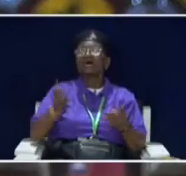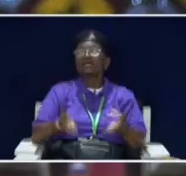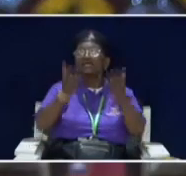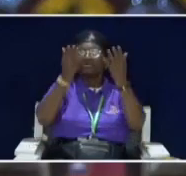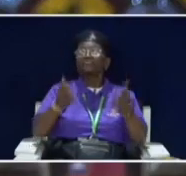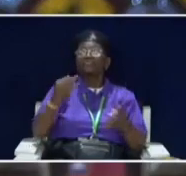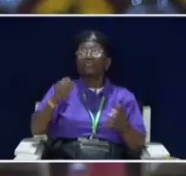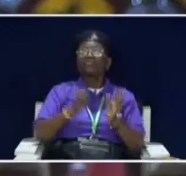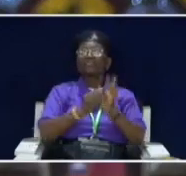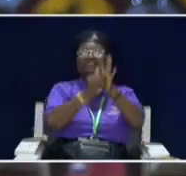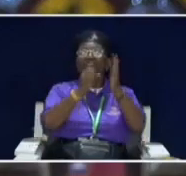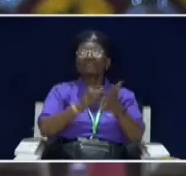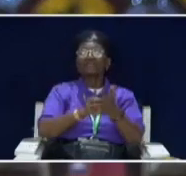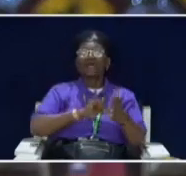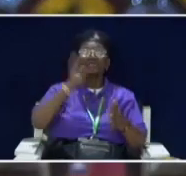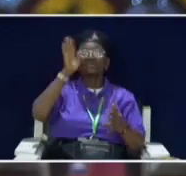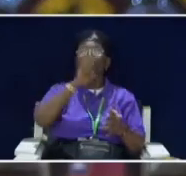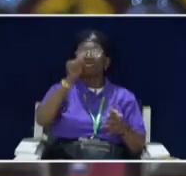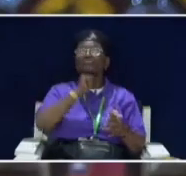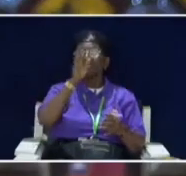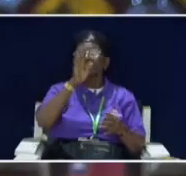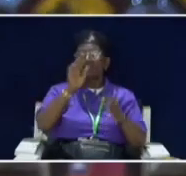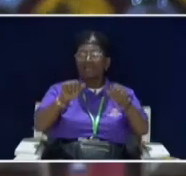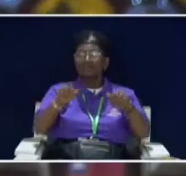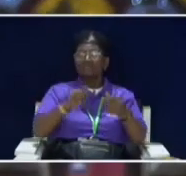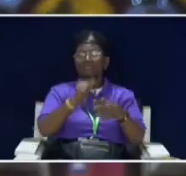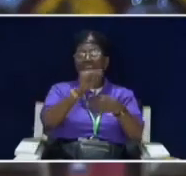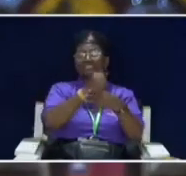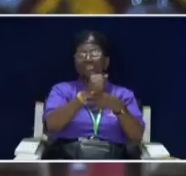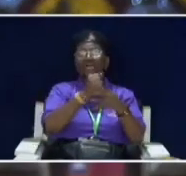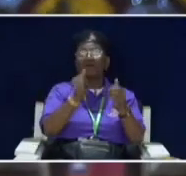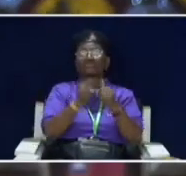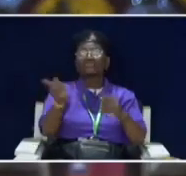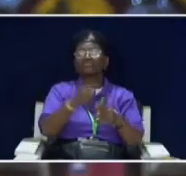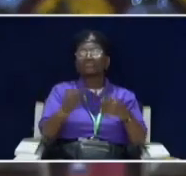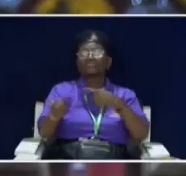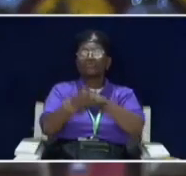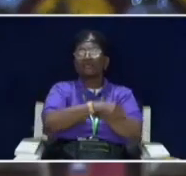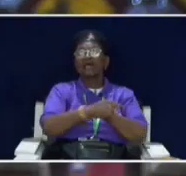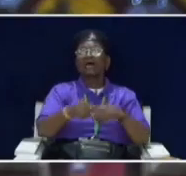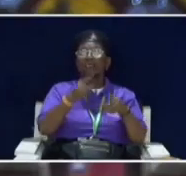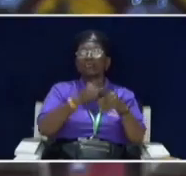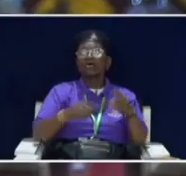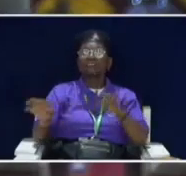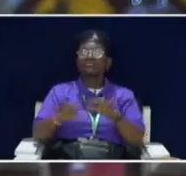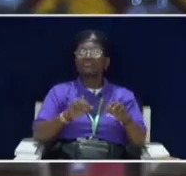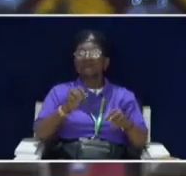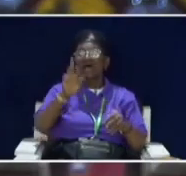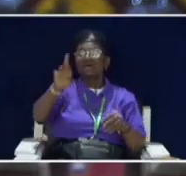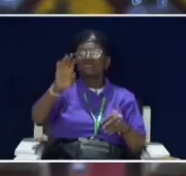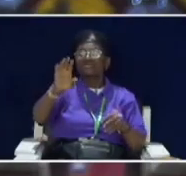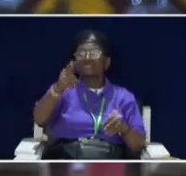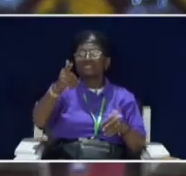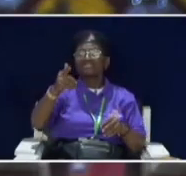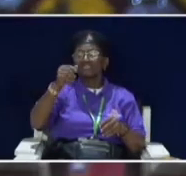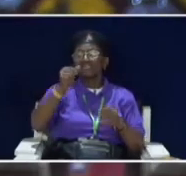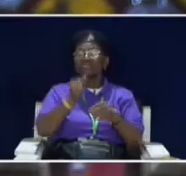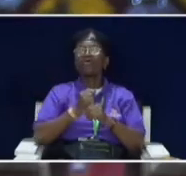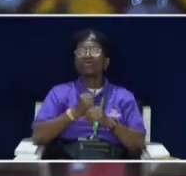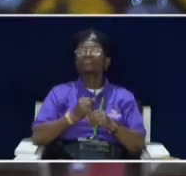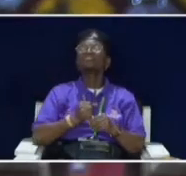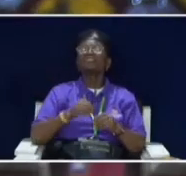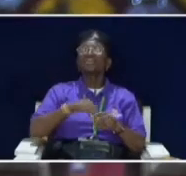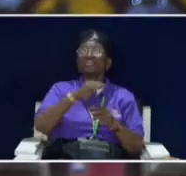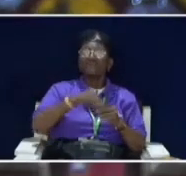able to share with you today. And what did RCCG as a mission get involved with? 50 days of